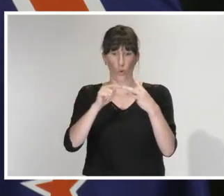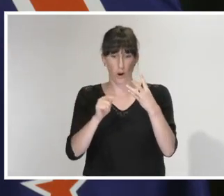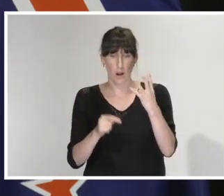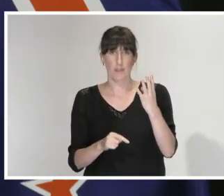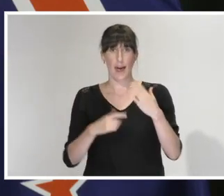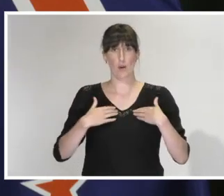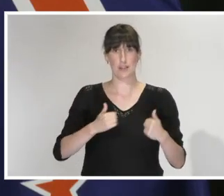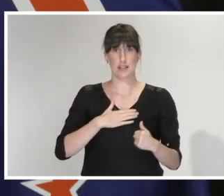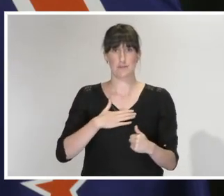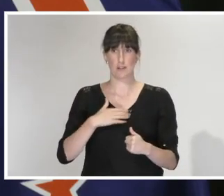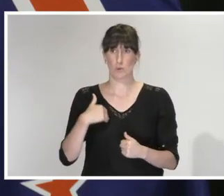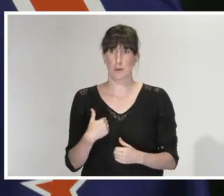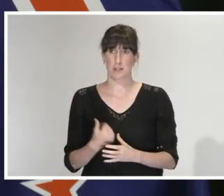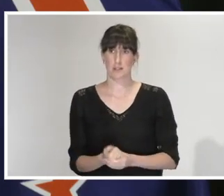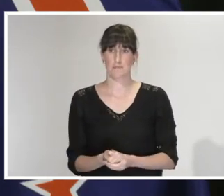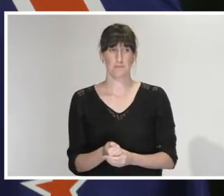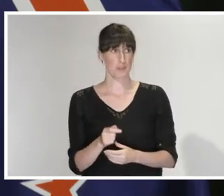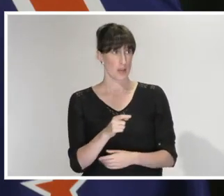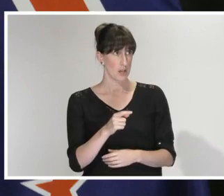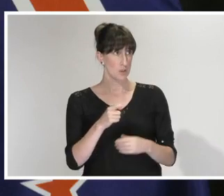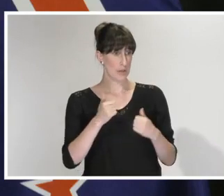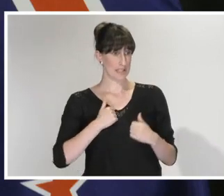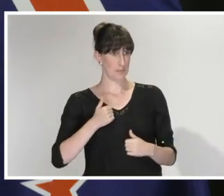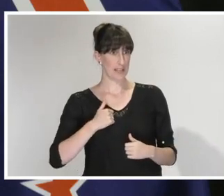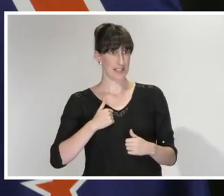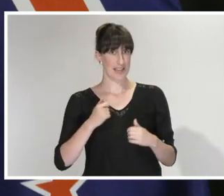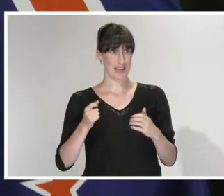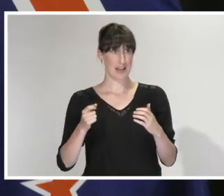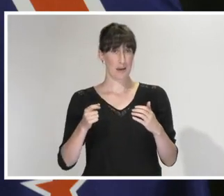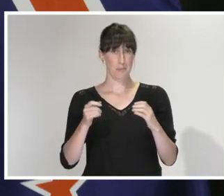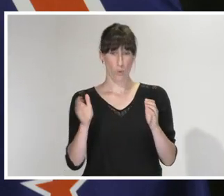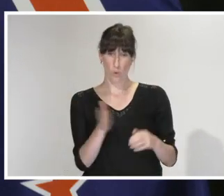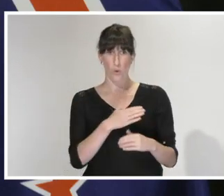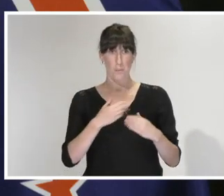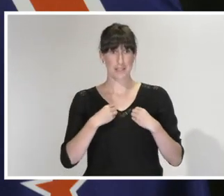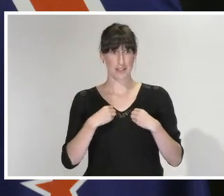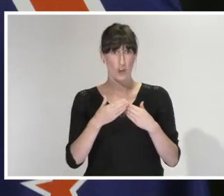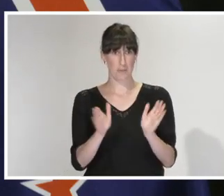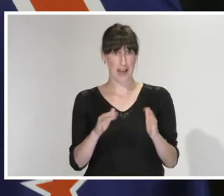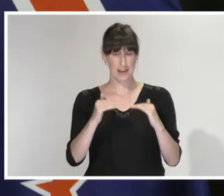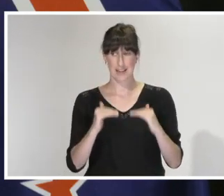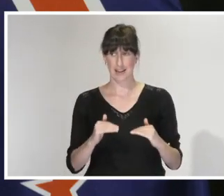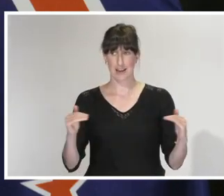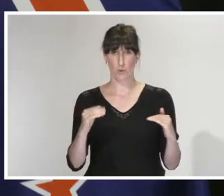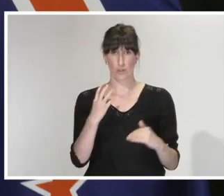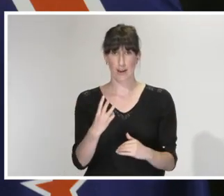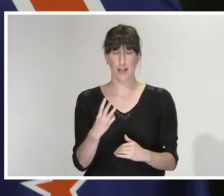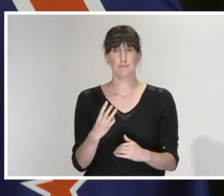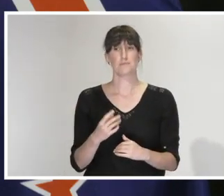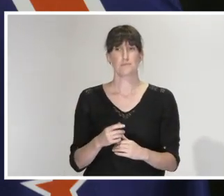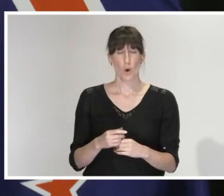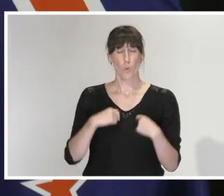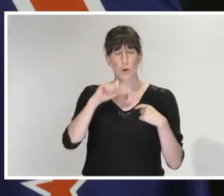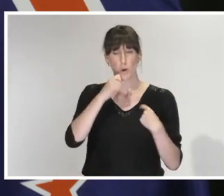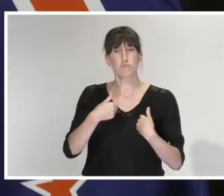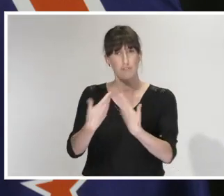No. Not under level 3. You'll see that there are some specific caveats. We will keep providing guidance and we're working up, based